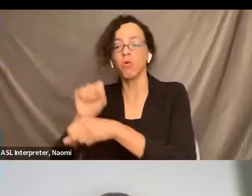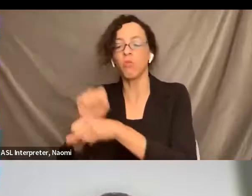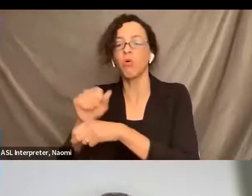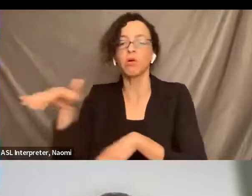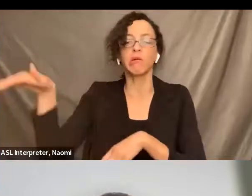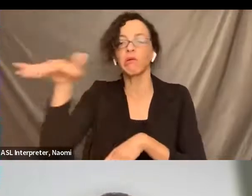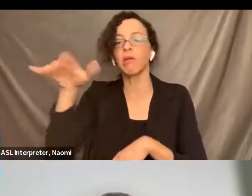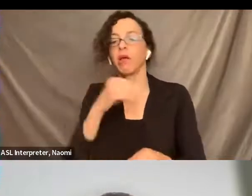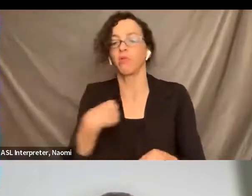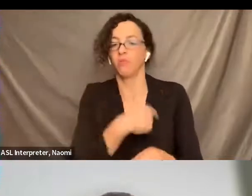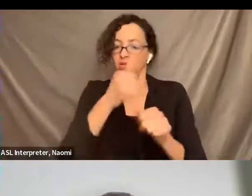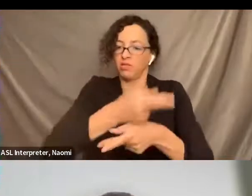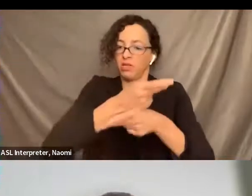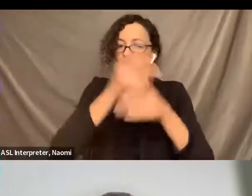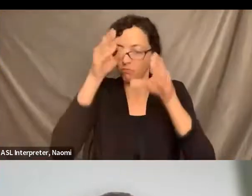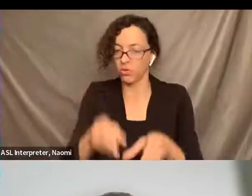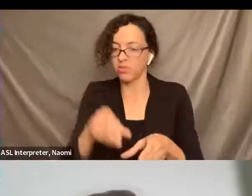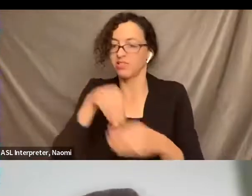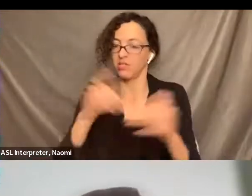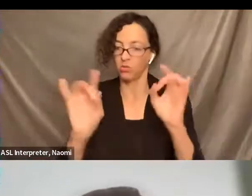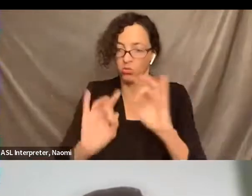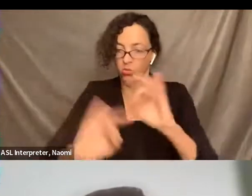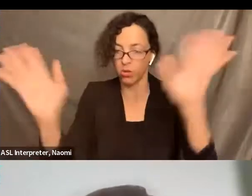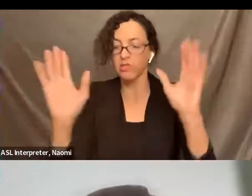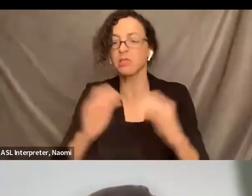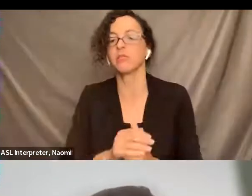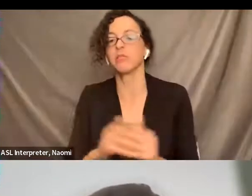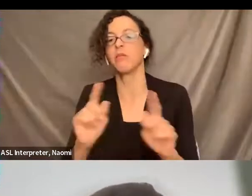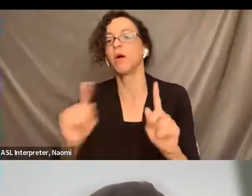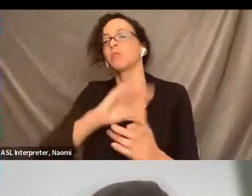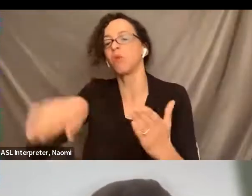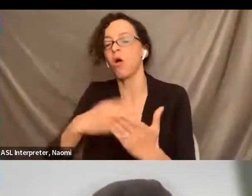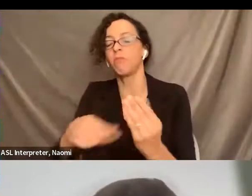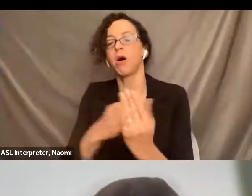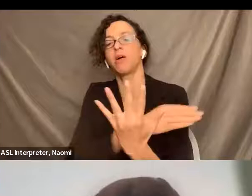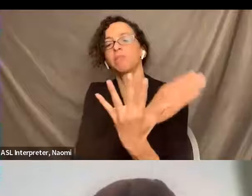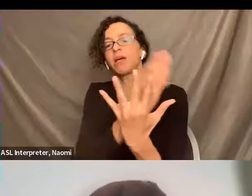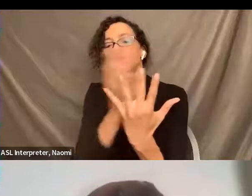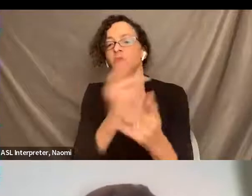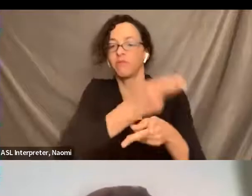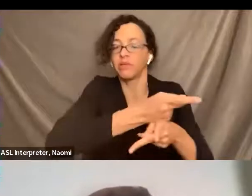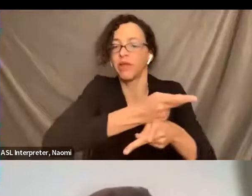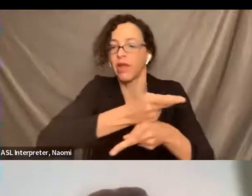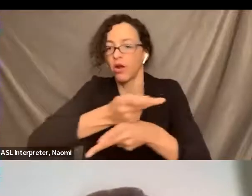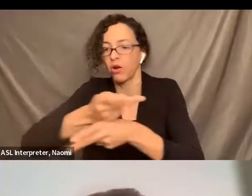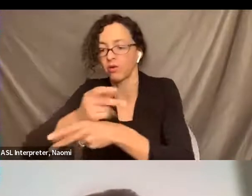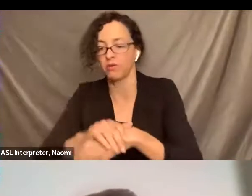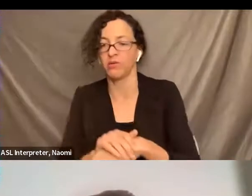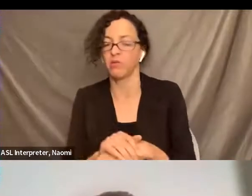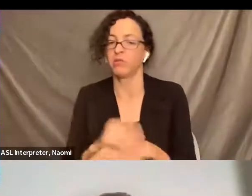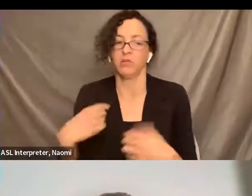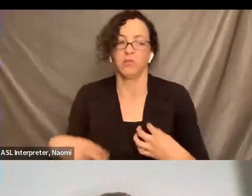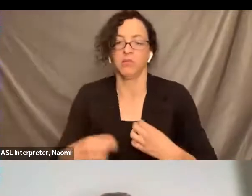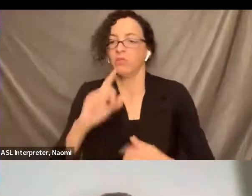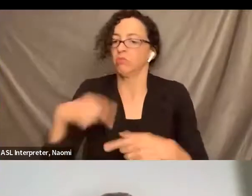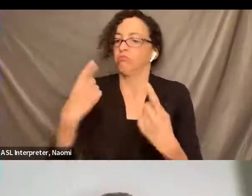take care of the person in crisis. But it's all a spectrum of care, and it's been so interesting